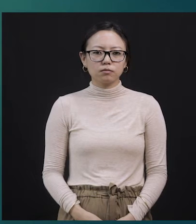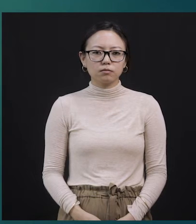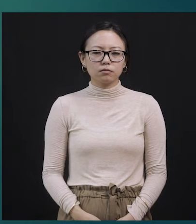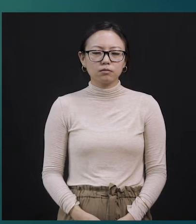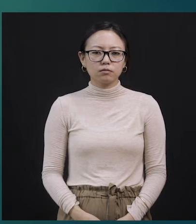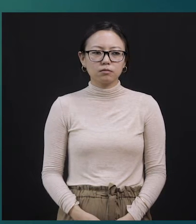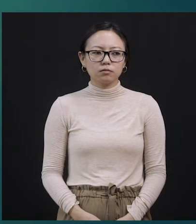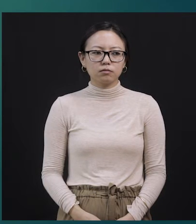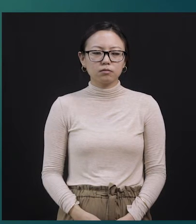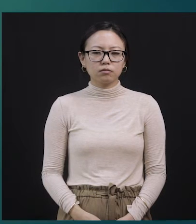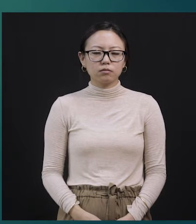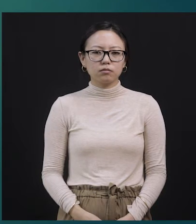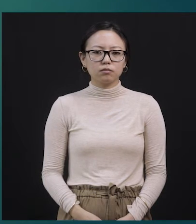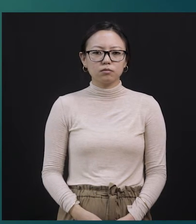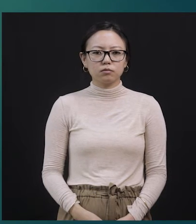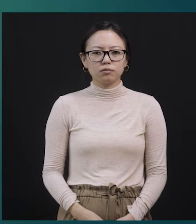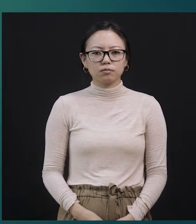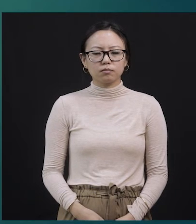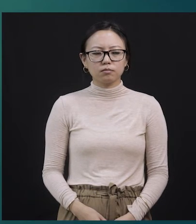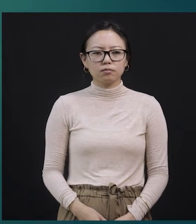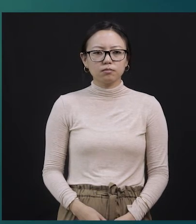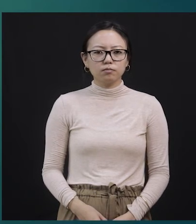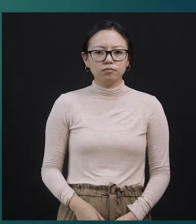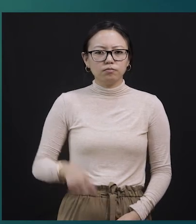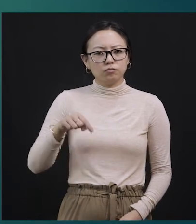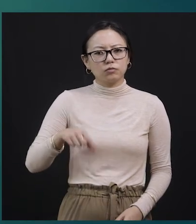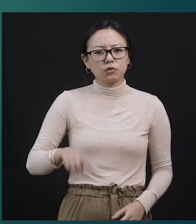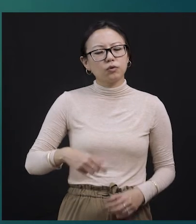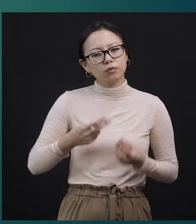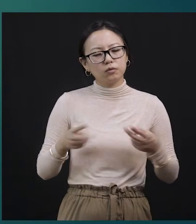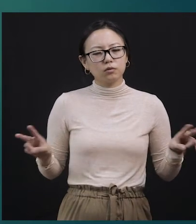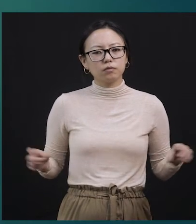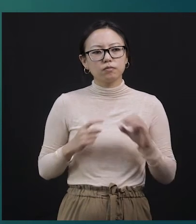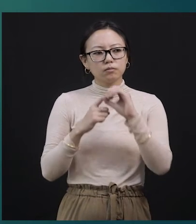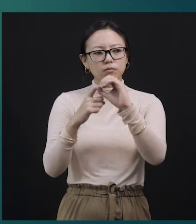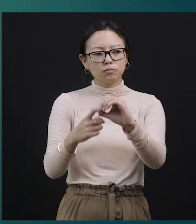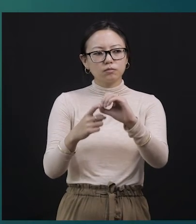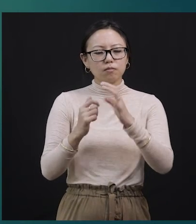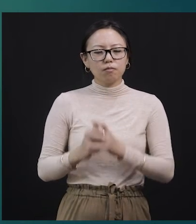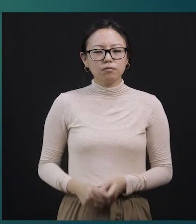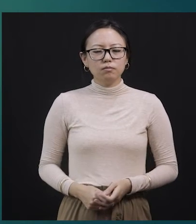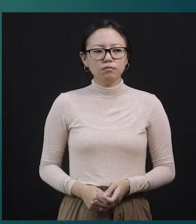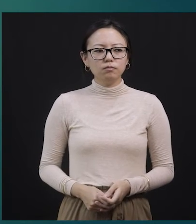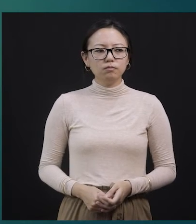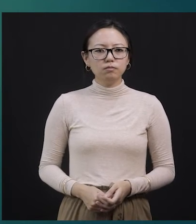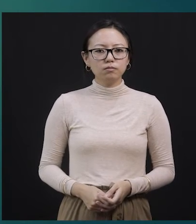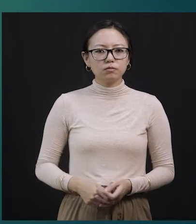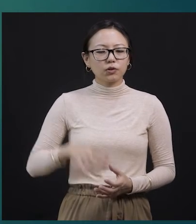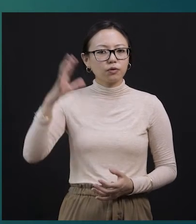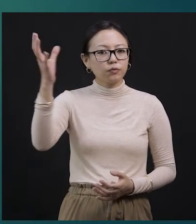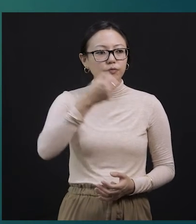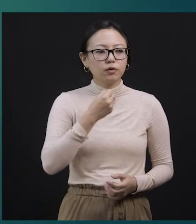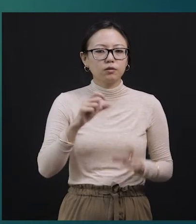Now, let's move to another problem that we have. Here is find the